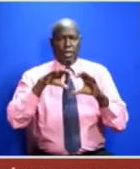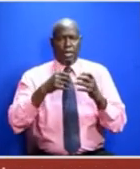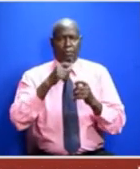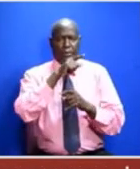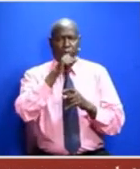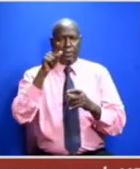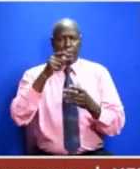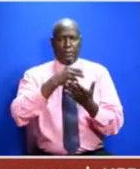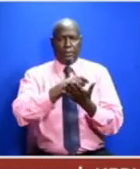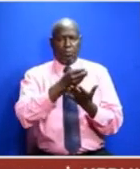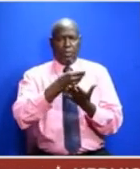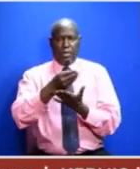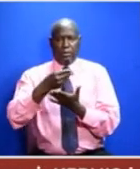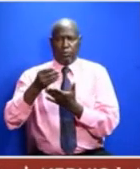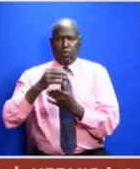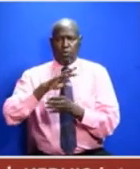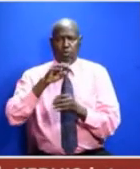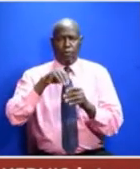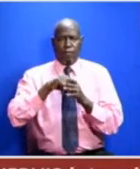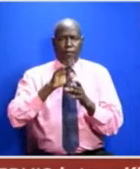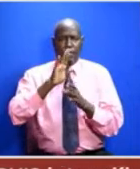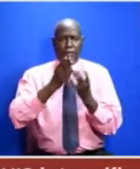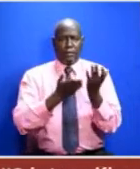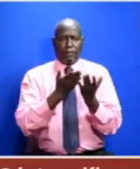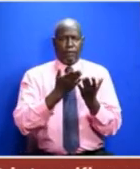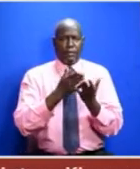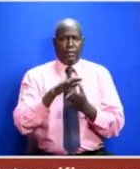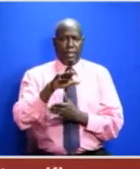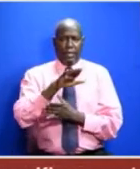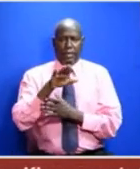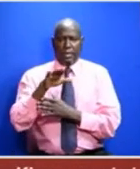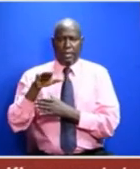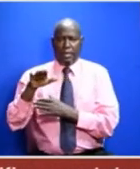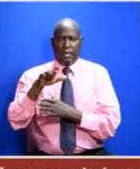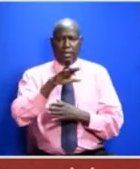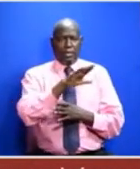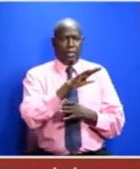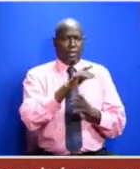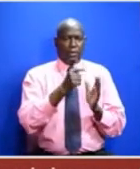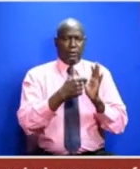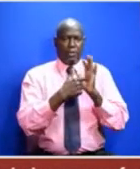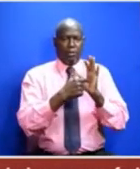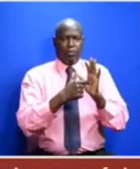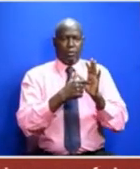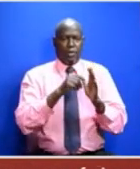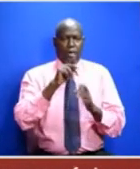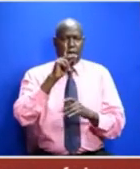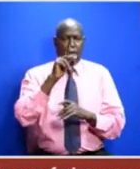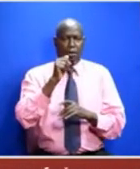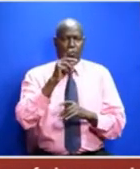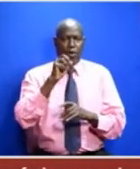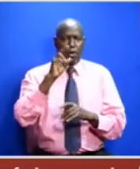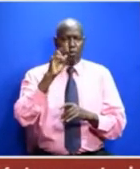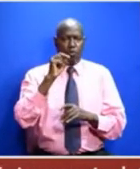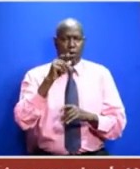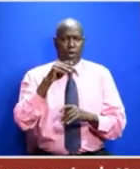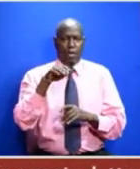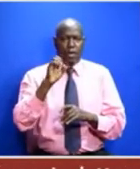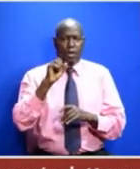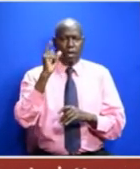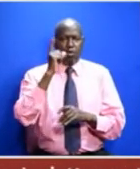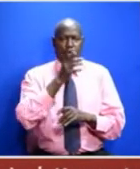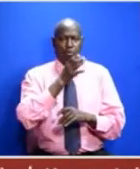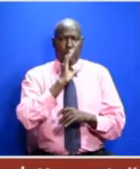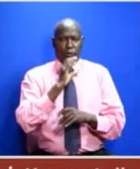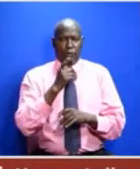companies supply within their service area. So for instance, in Kawangware, Nairobi Water and Sewerage